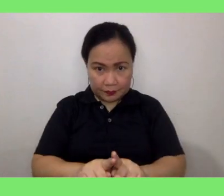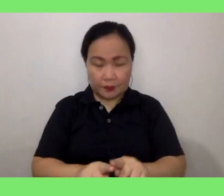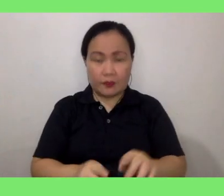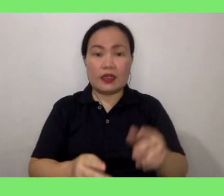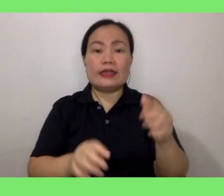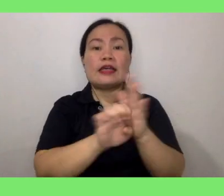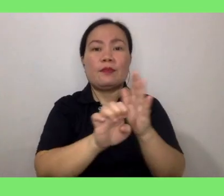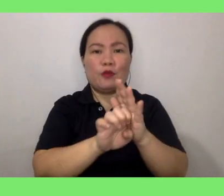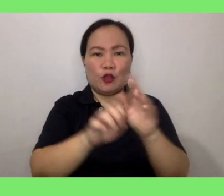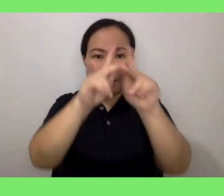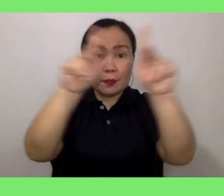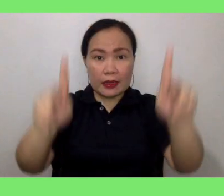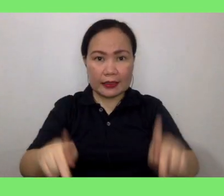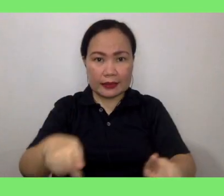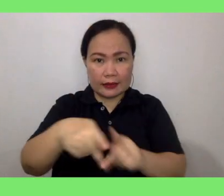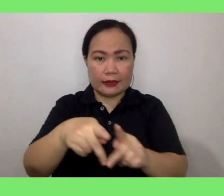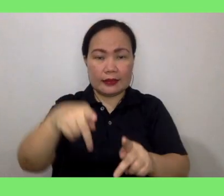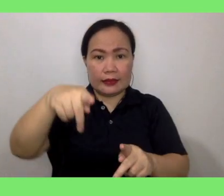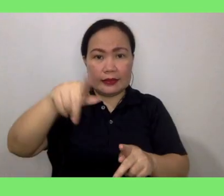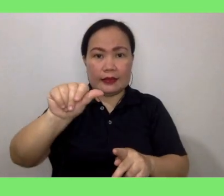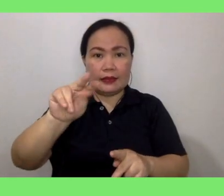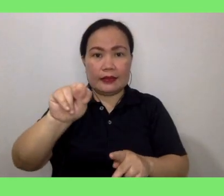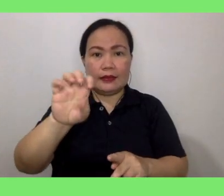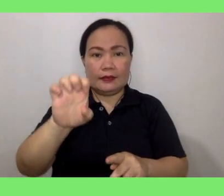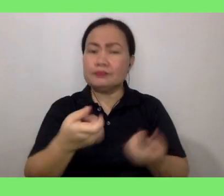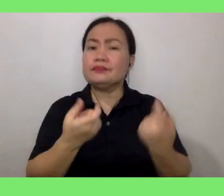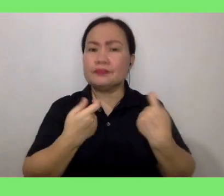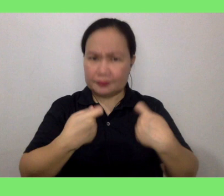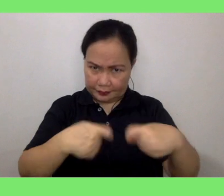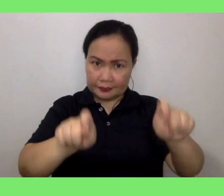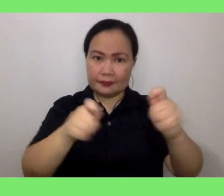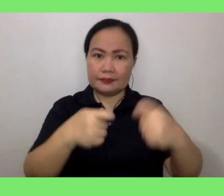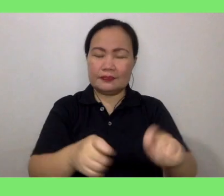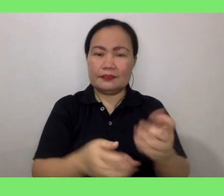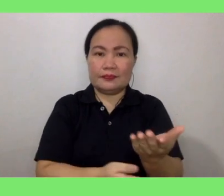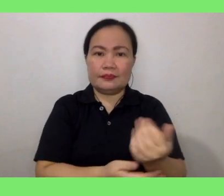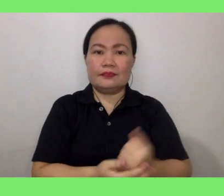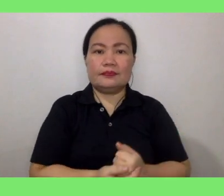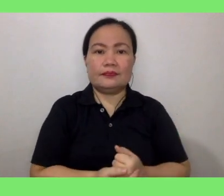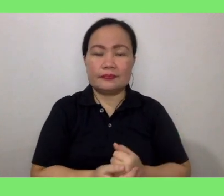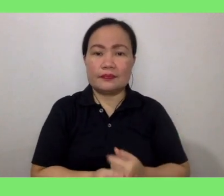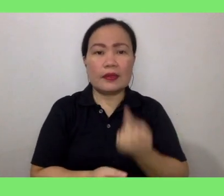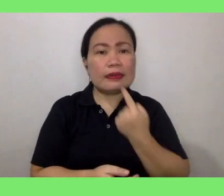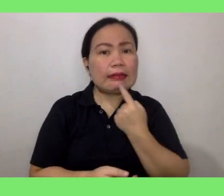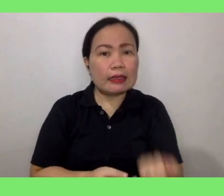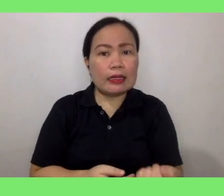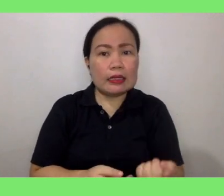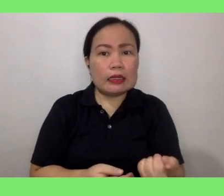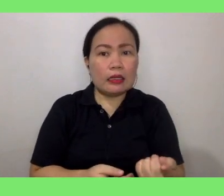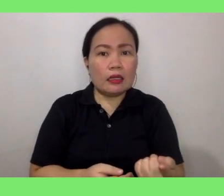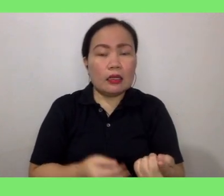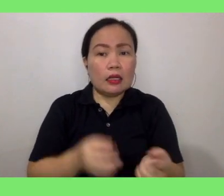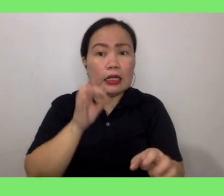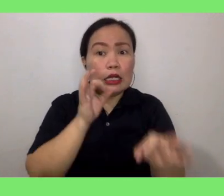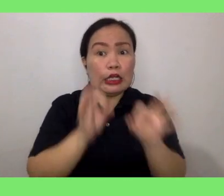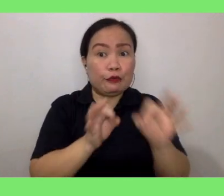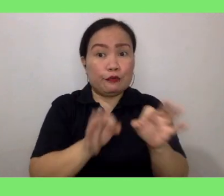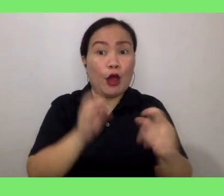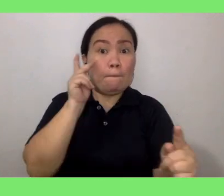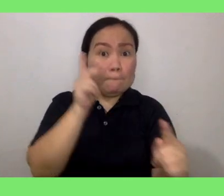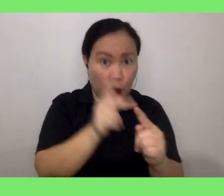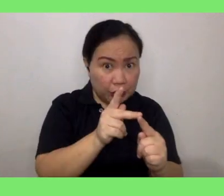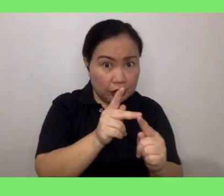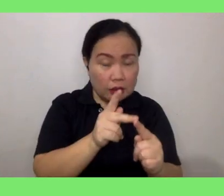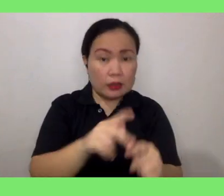of a plane. Now, let's try. So, tell whether each of the following represents